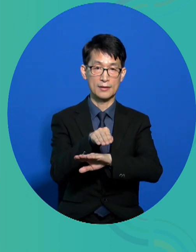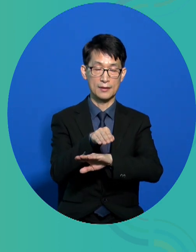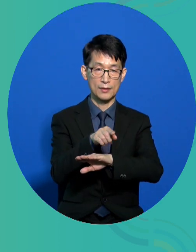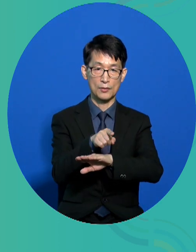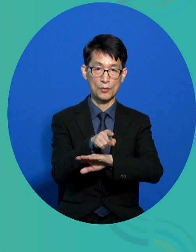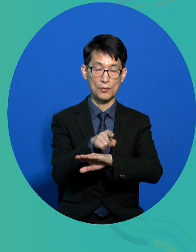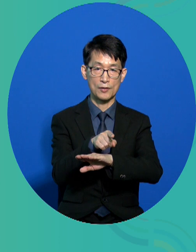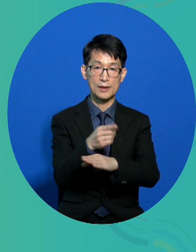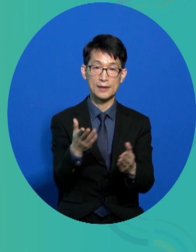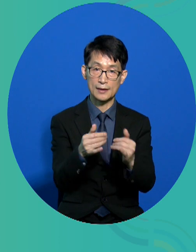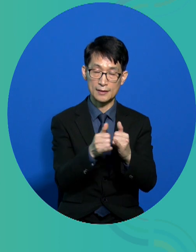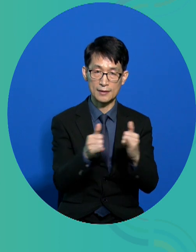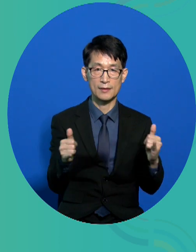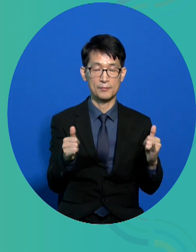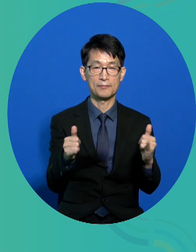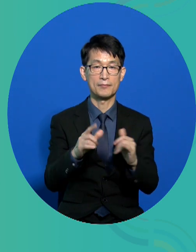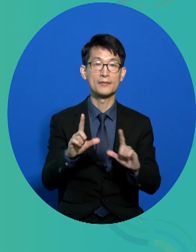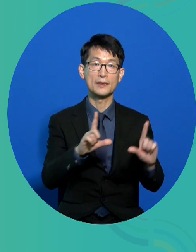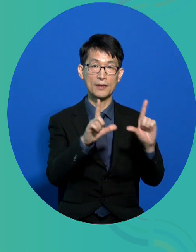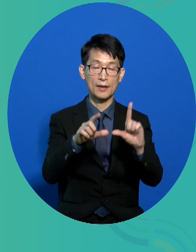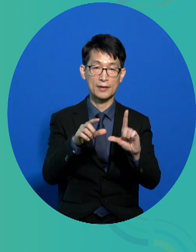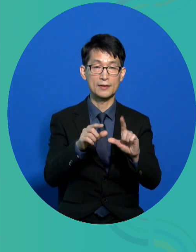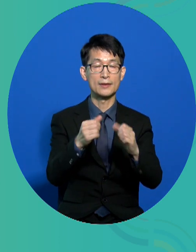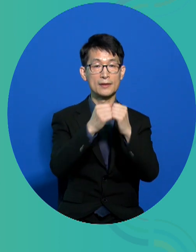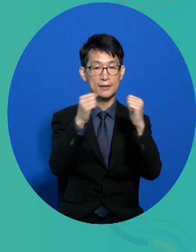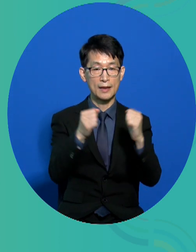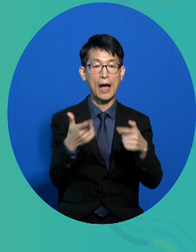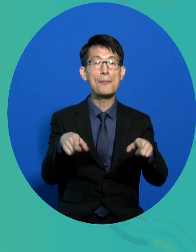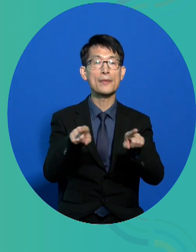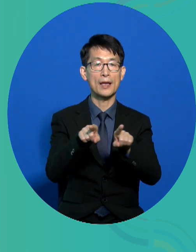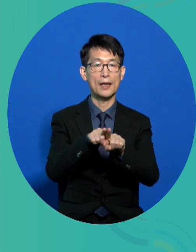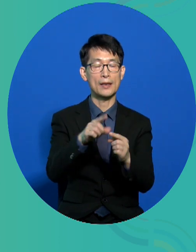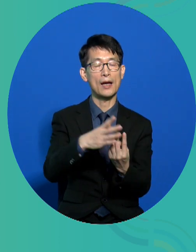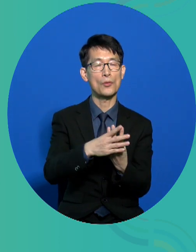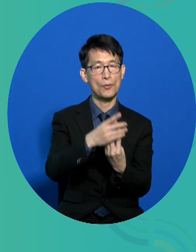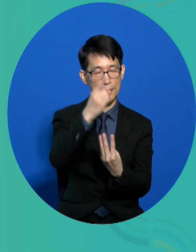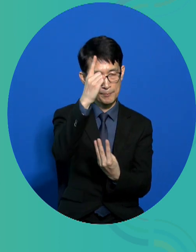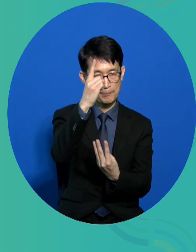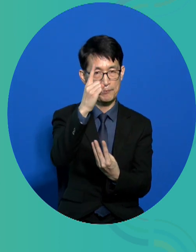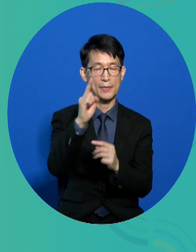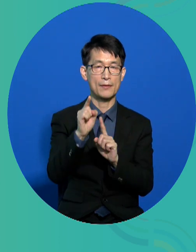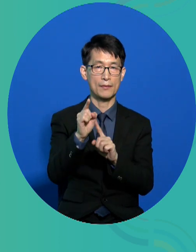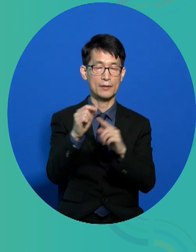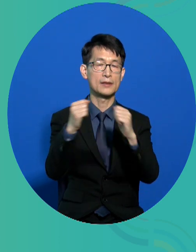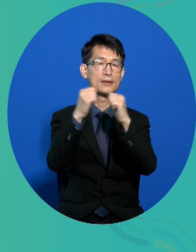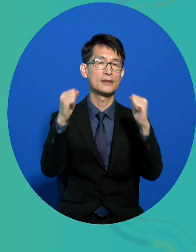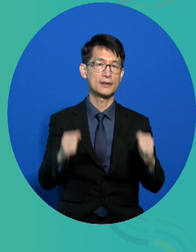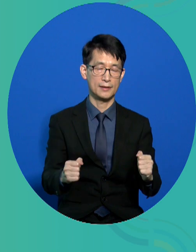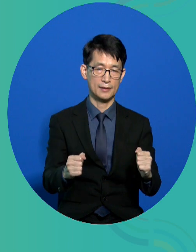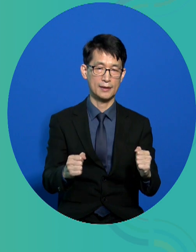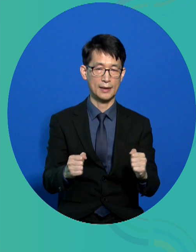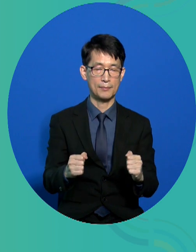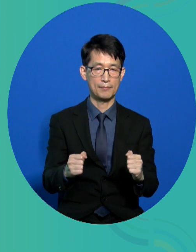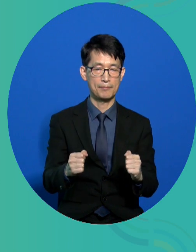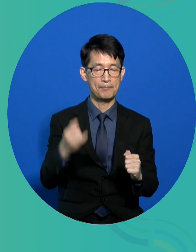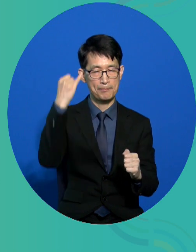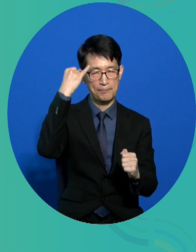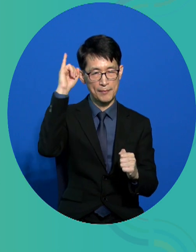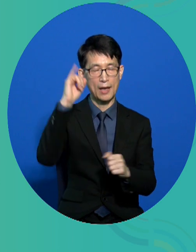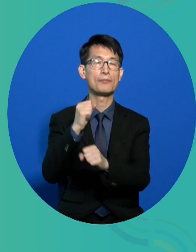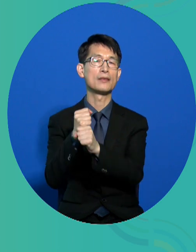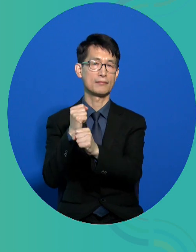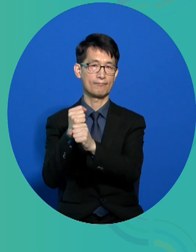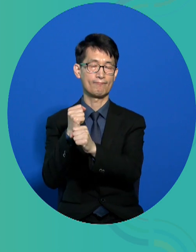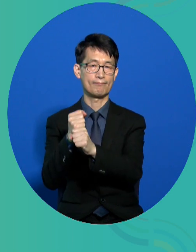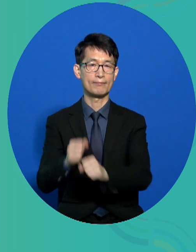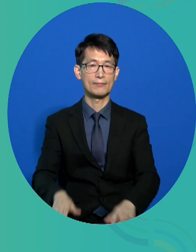offline, daily mobility services are being provided through a single system. So that was the